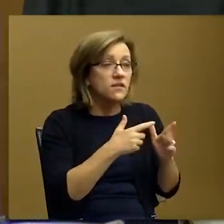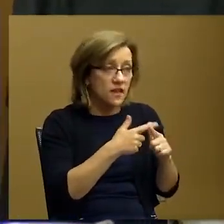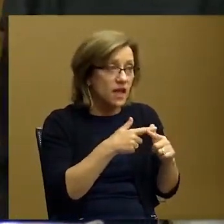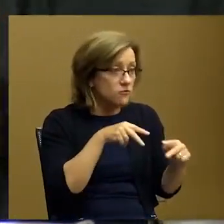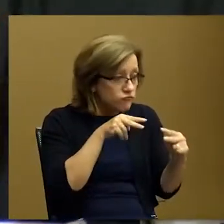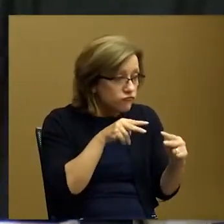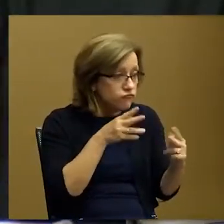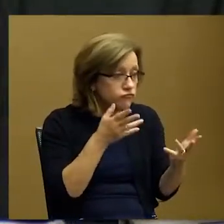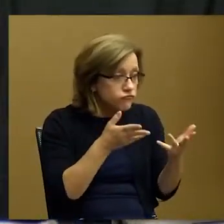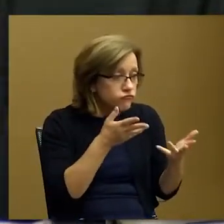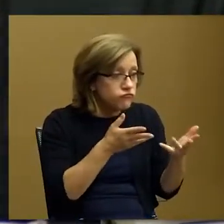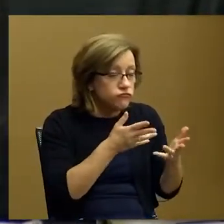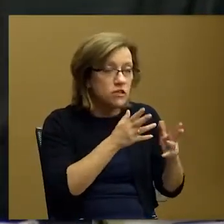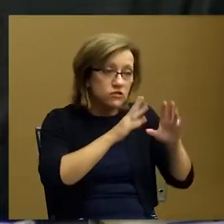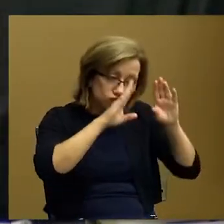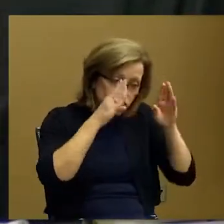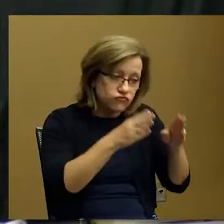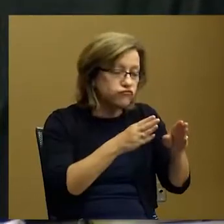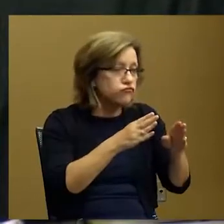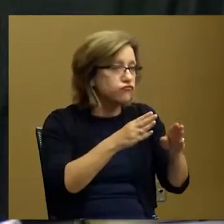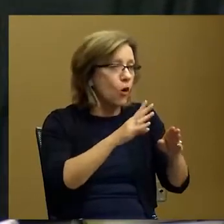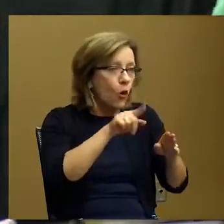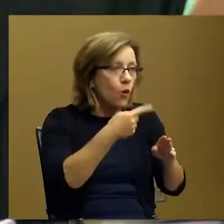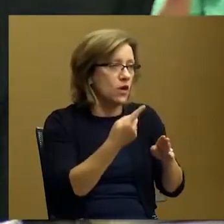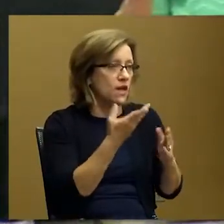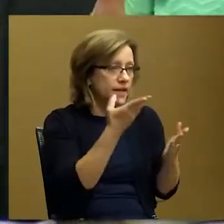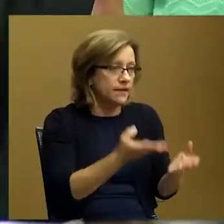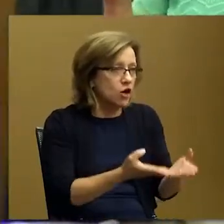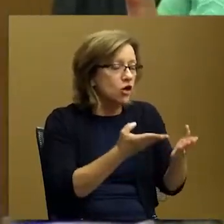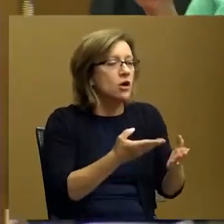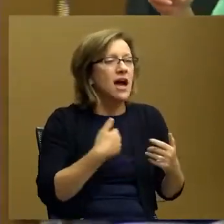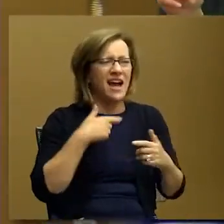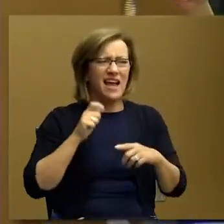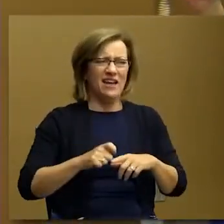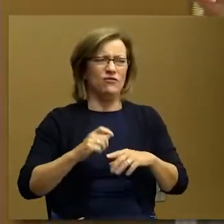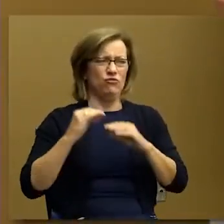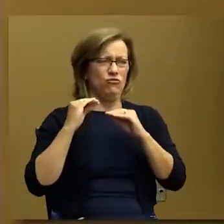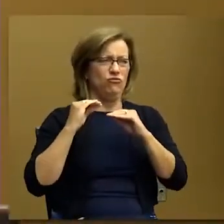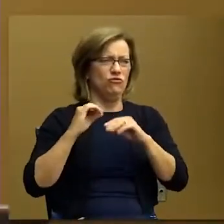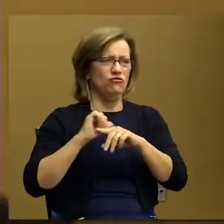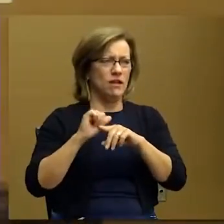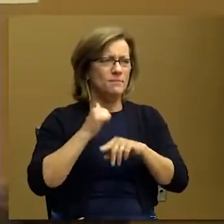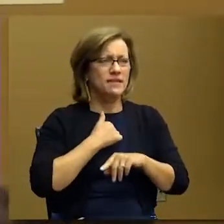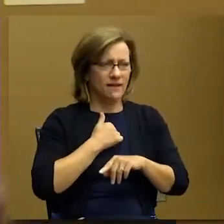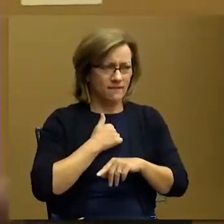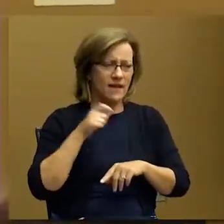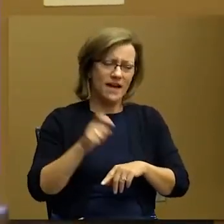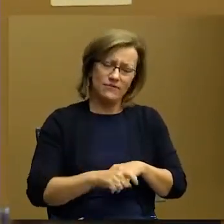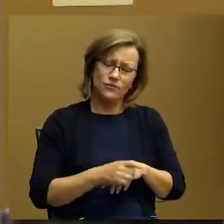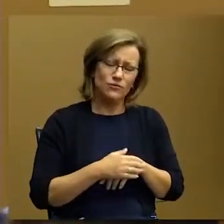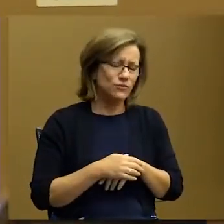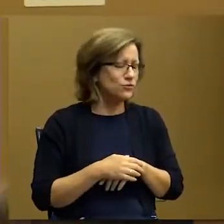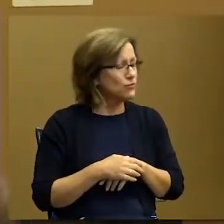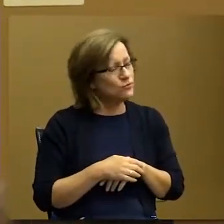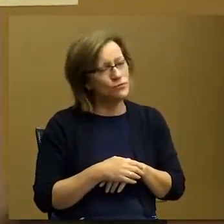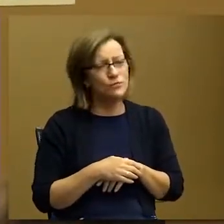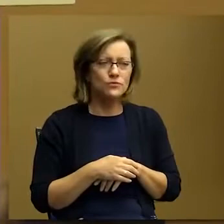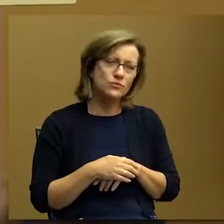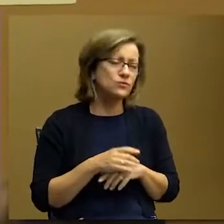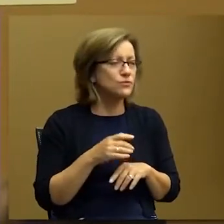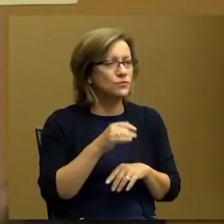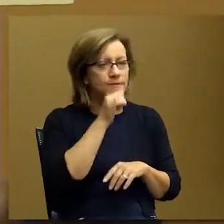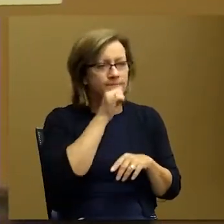Tracy. It's all about Miss Tracy. And I had to train myself to do that. It took some